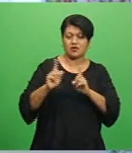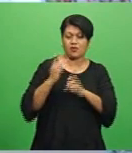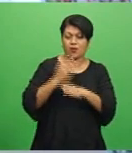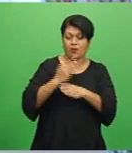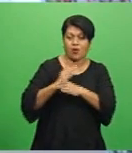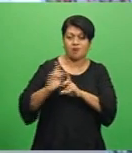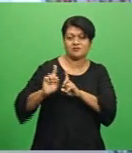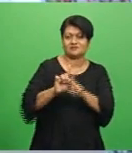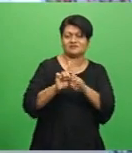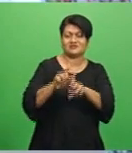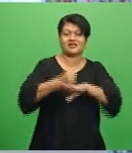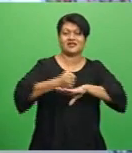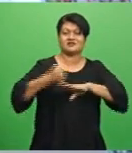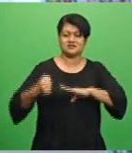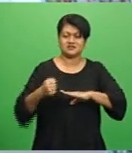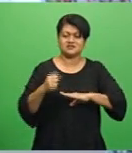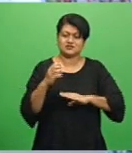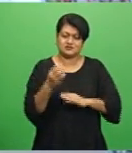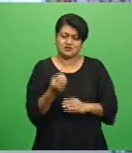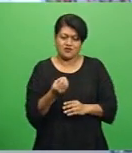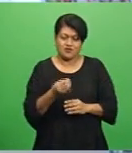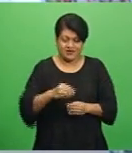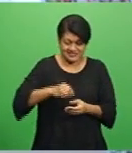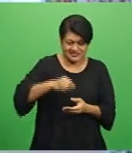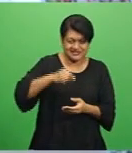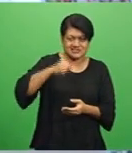ensure that seedlings and